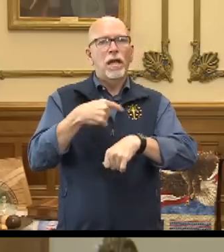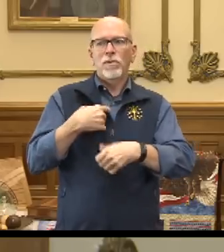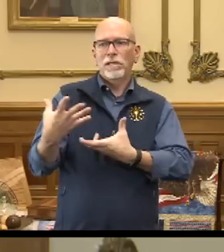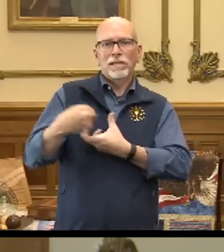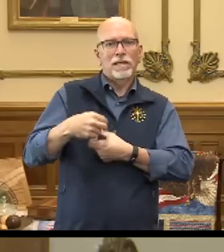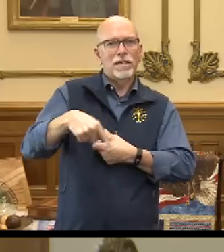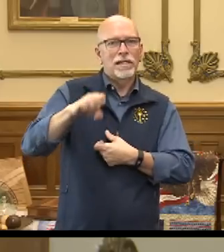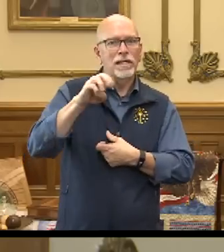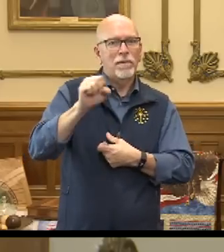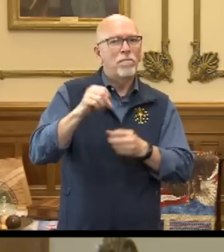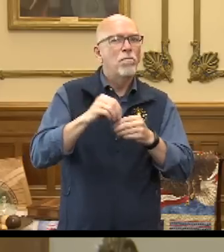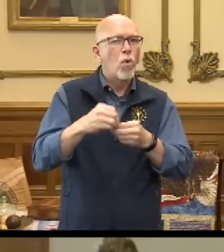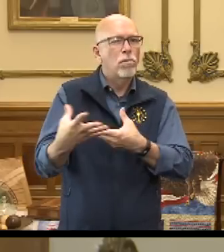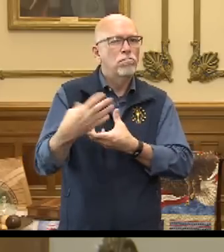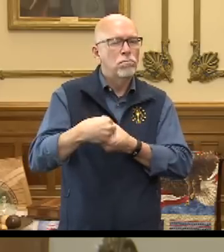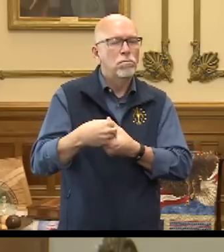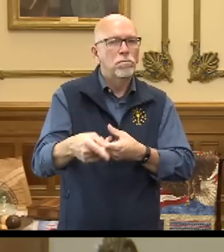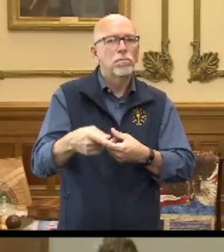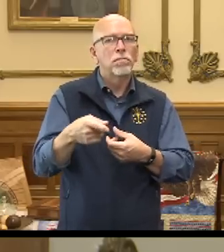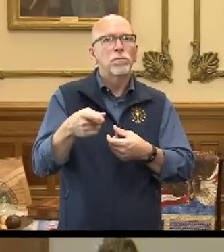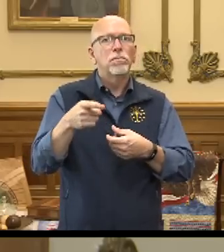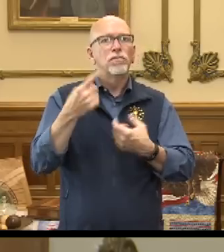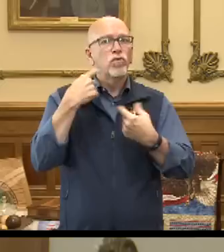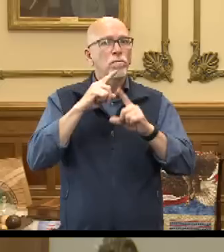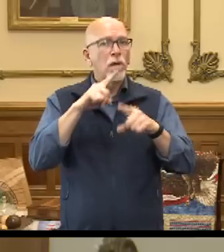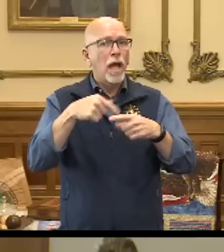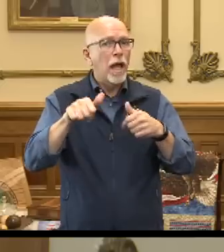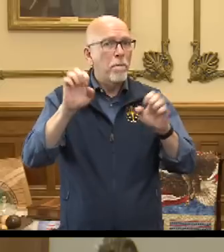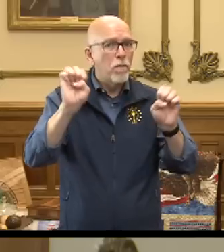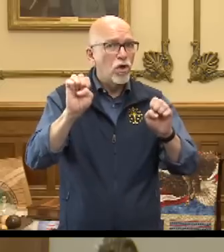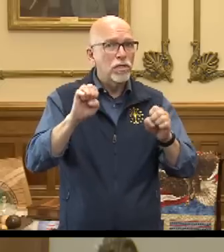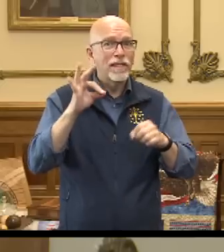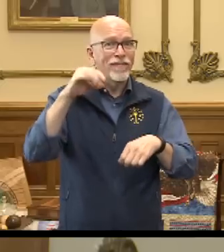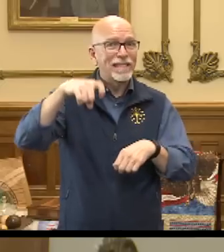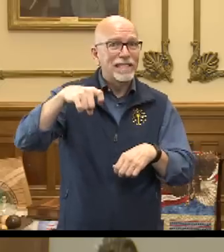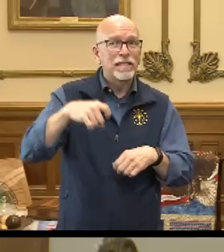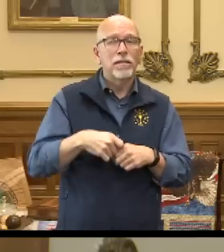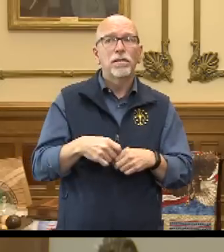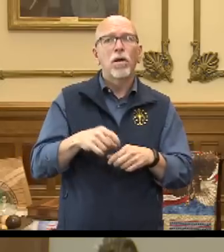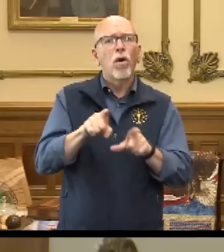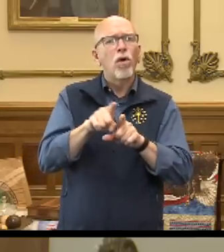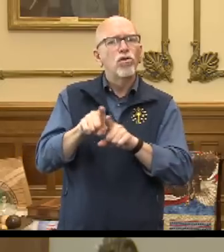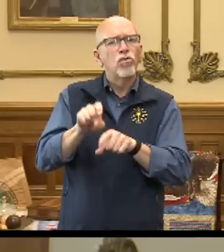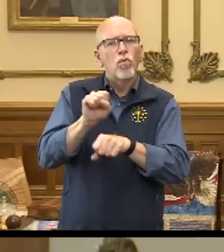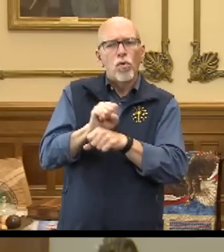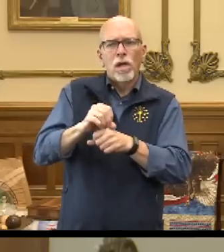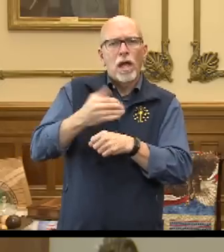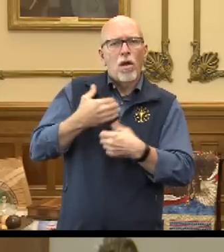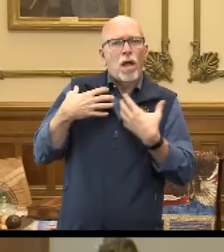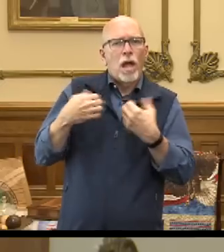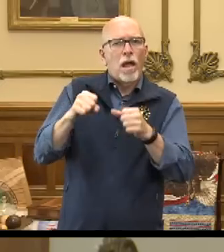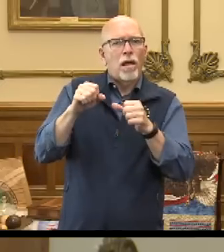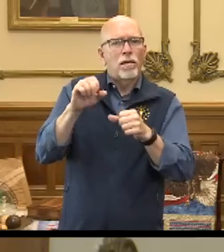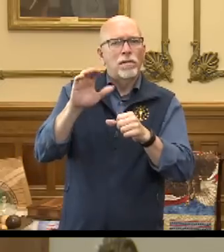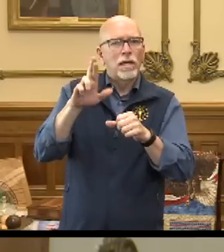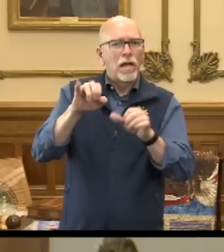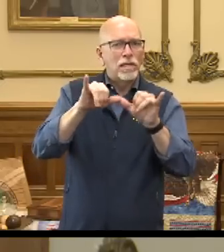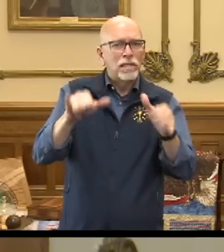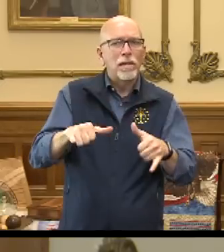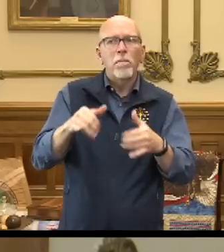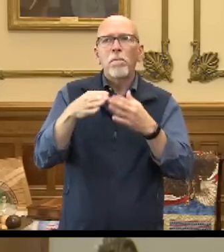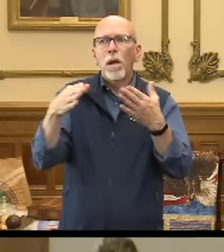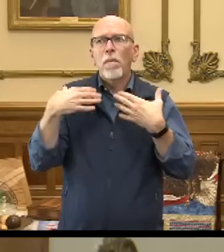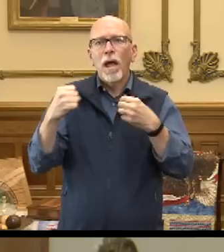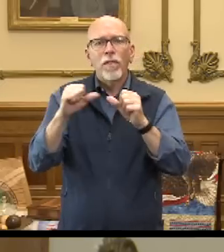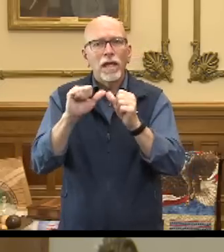more proactively to not only respond to emergencies in someone's time of need, but to work within our healthcare systems, our public health